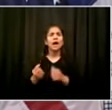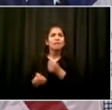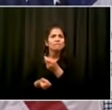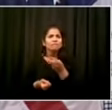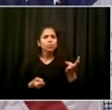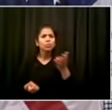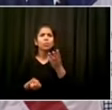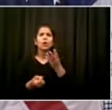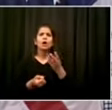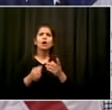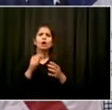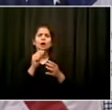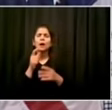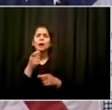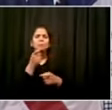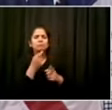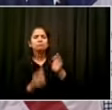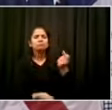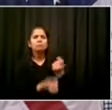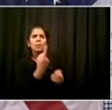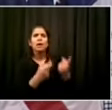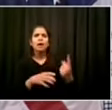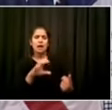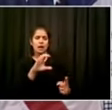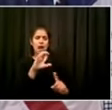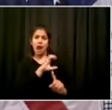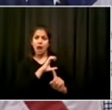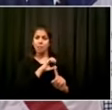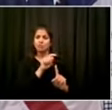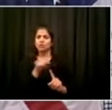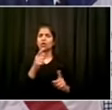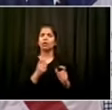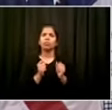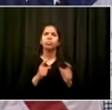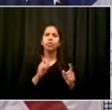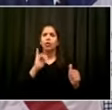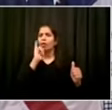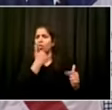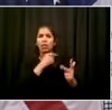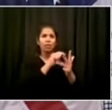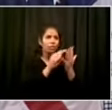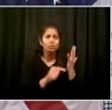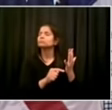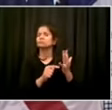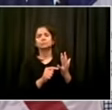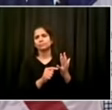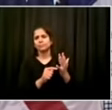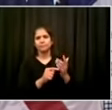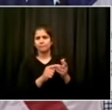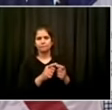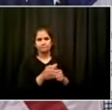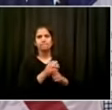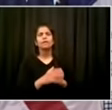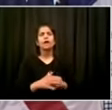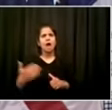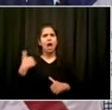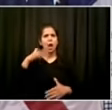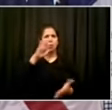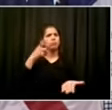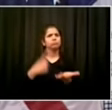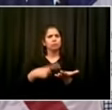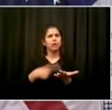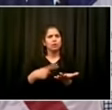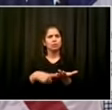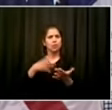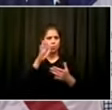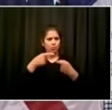are more under investigation. Each investigation will follow the facts, and where discipline is needed, it will occur. Last Friday,